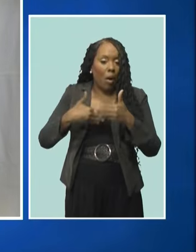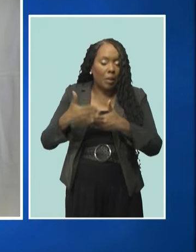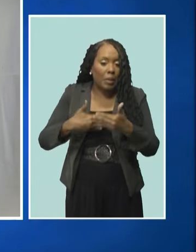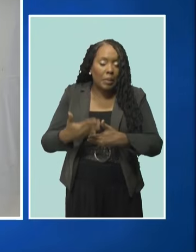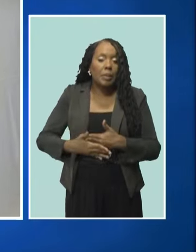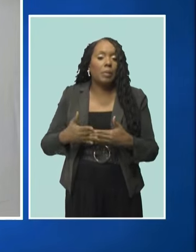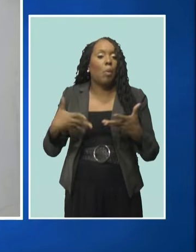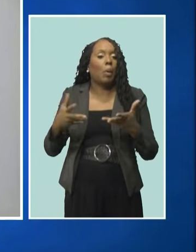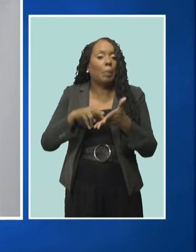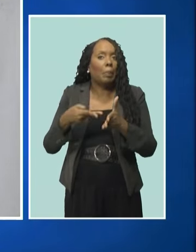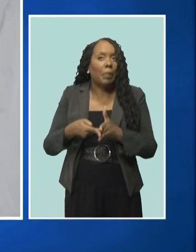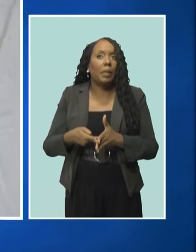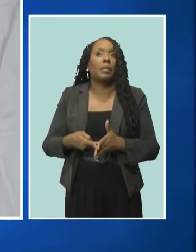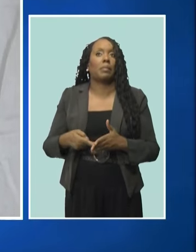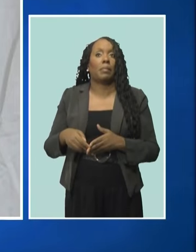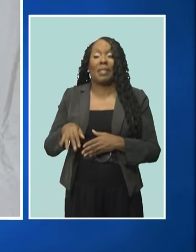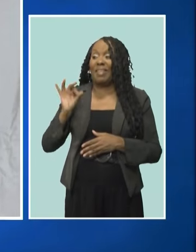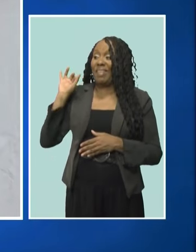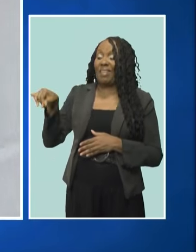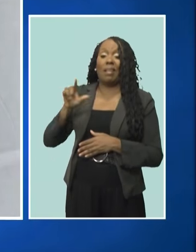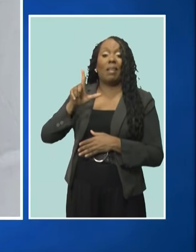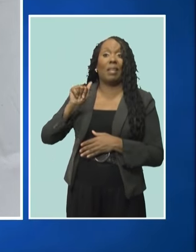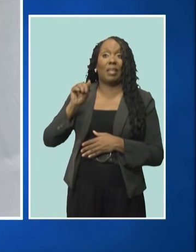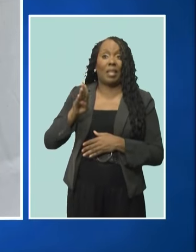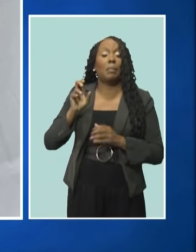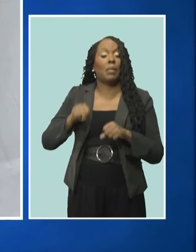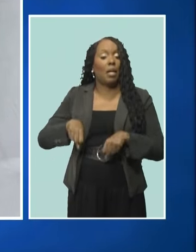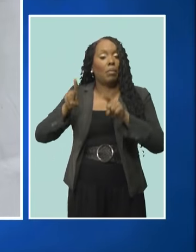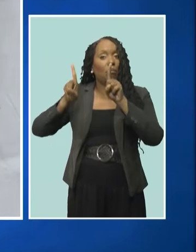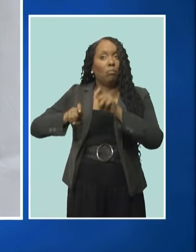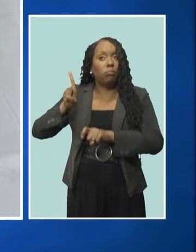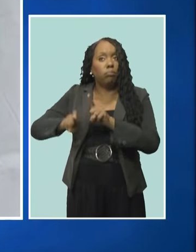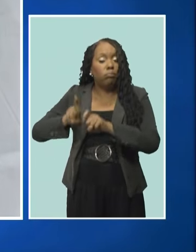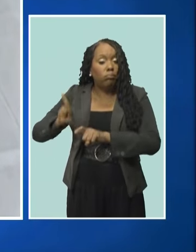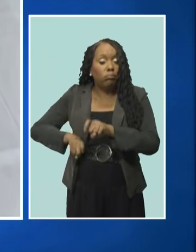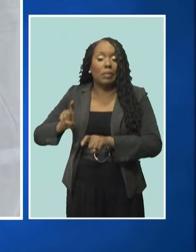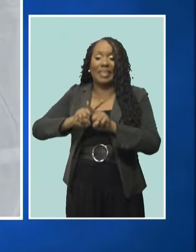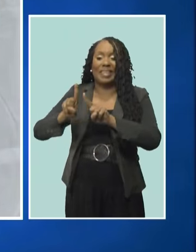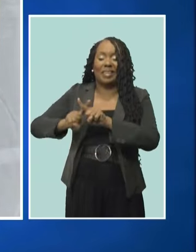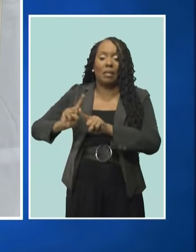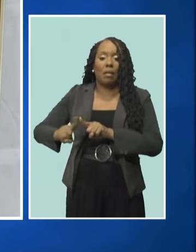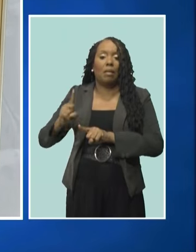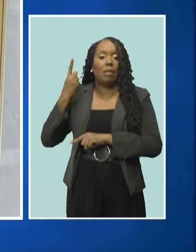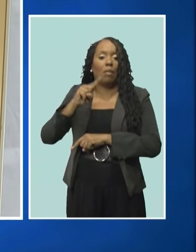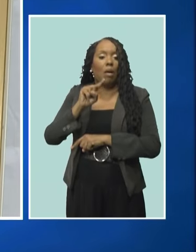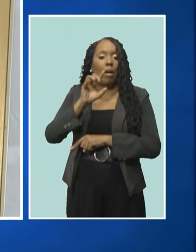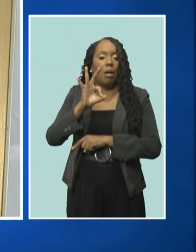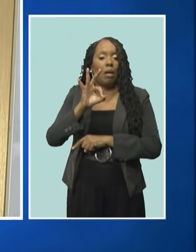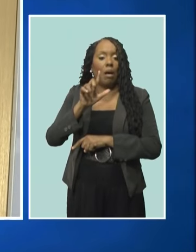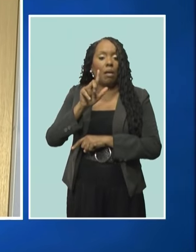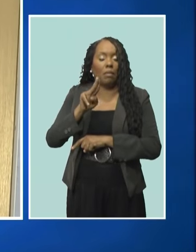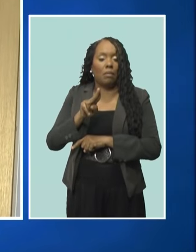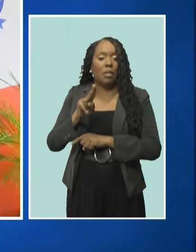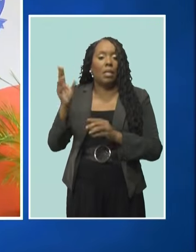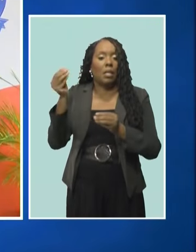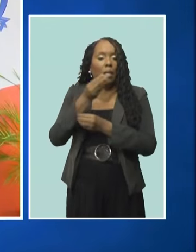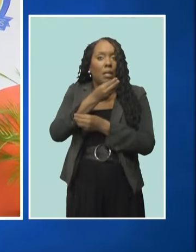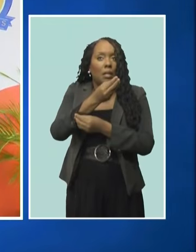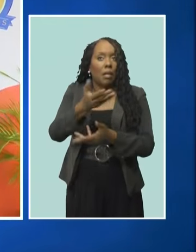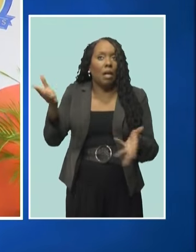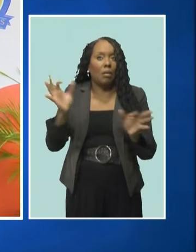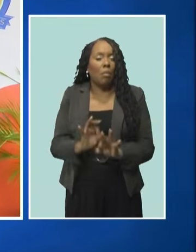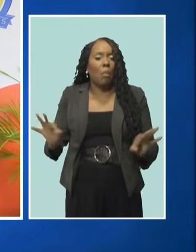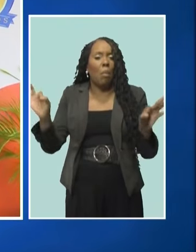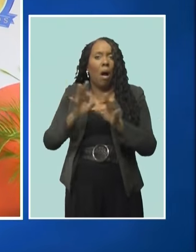undertake specialized diagnostics, contribute to global flu surveillance, and provide critical data in the fight against influenza